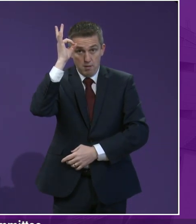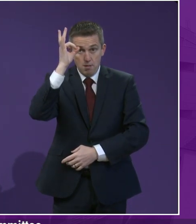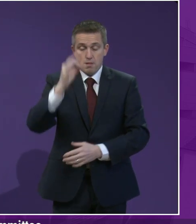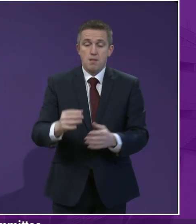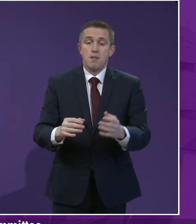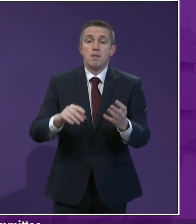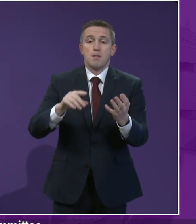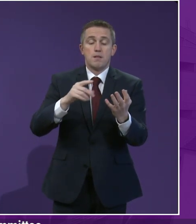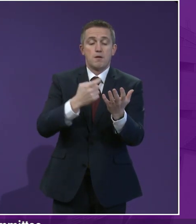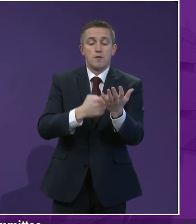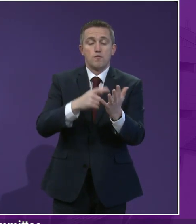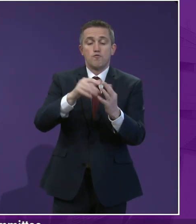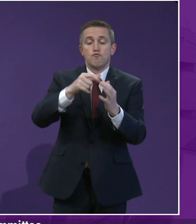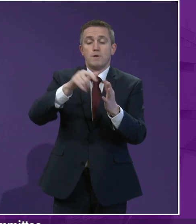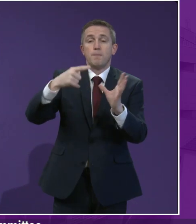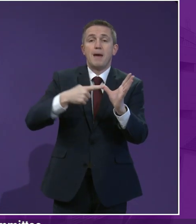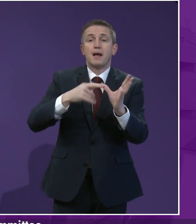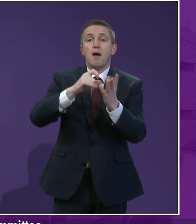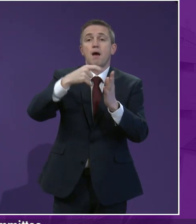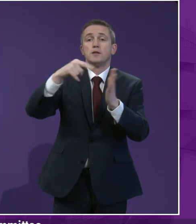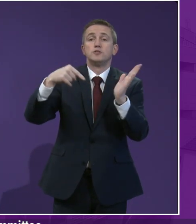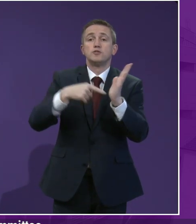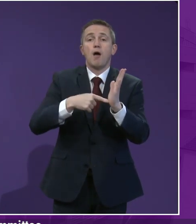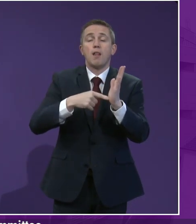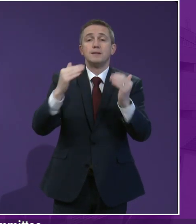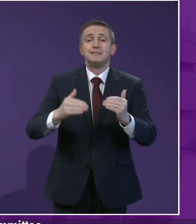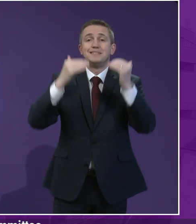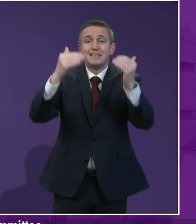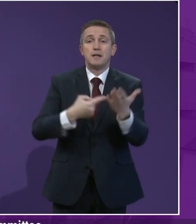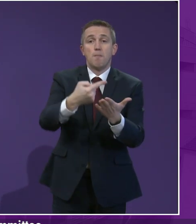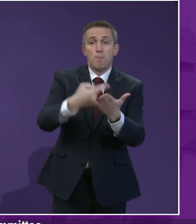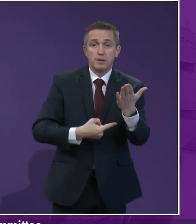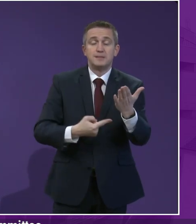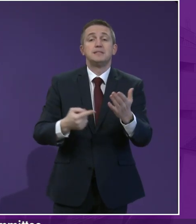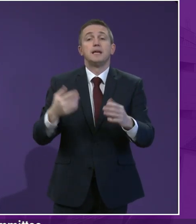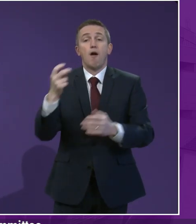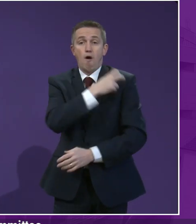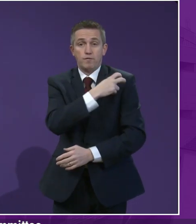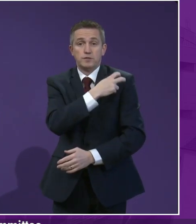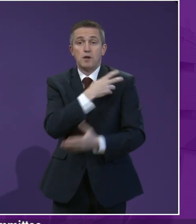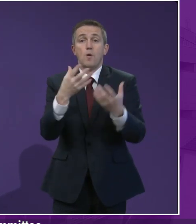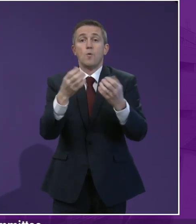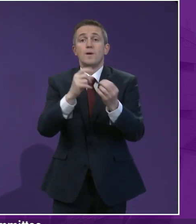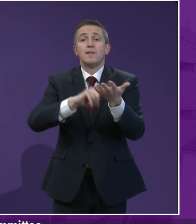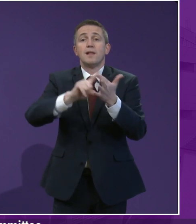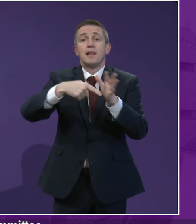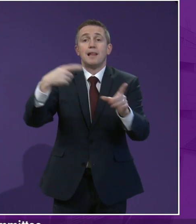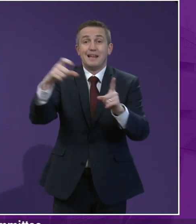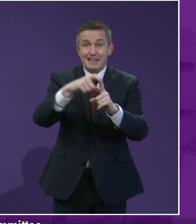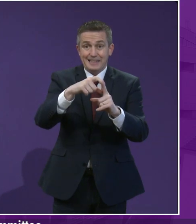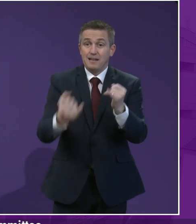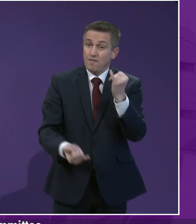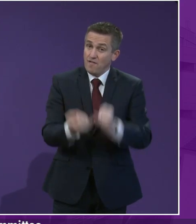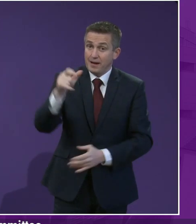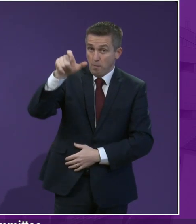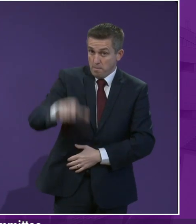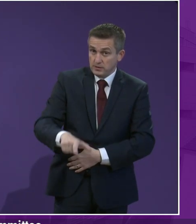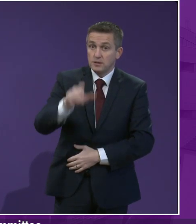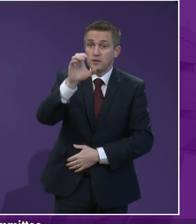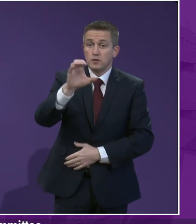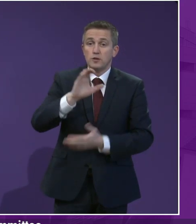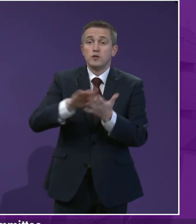and Interpreting Services in Scotland, based at Heriot Watt. Lauren McDougall is Students and Disabilities Officer with Glasgow University